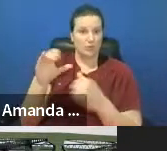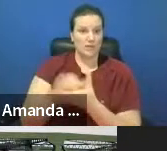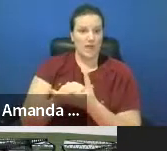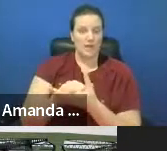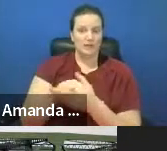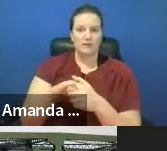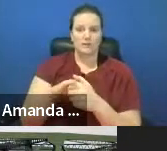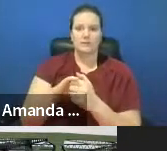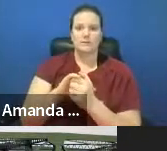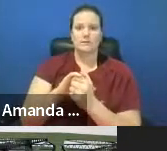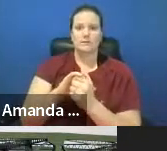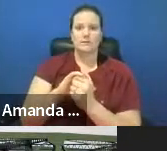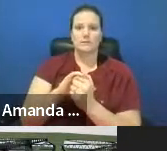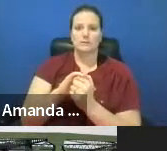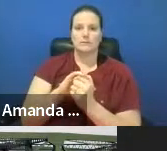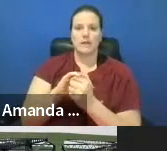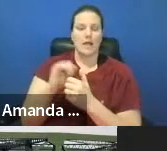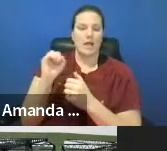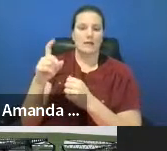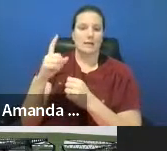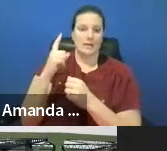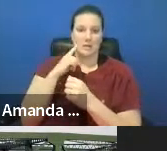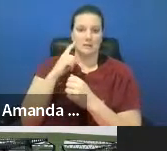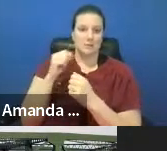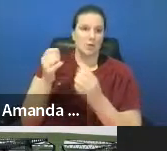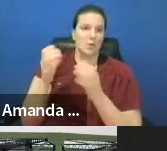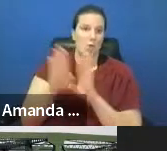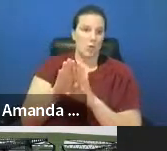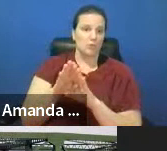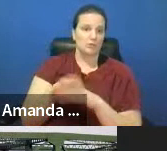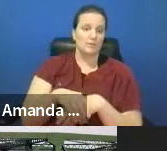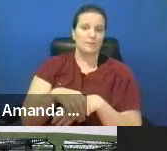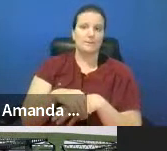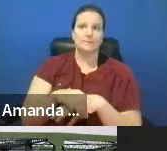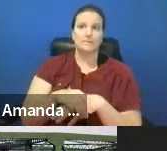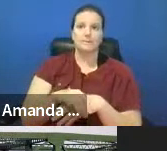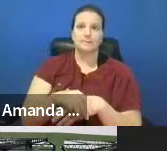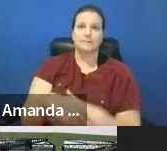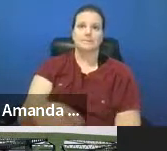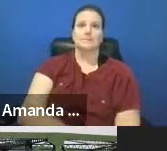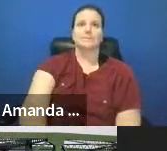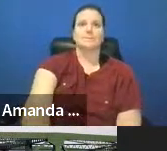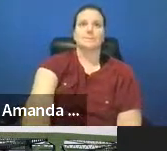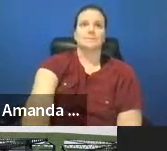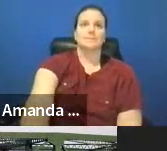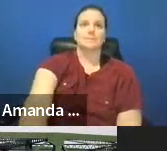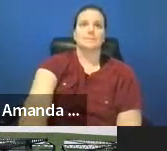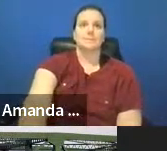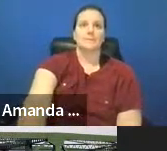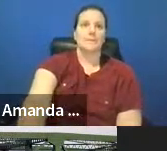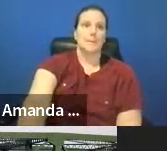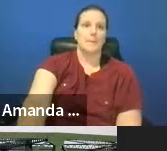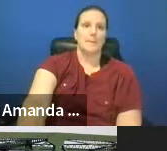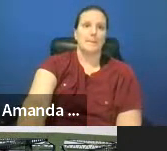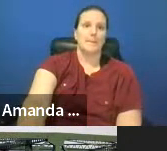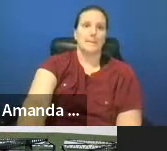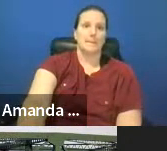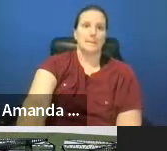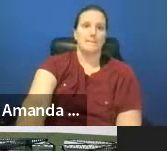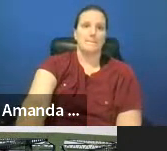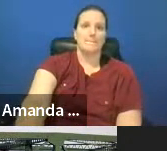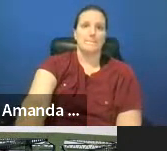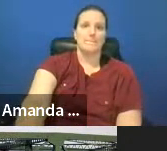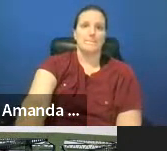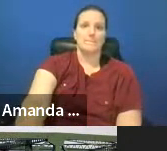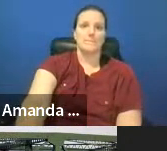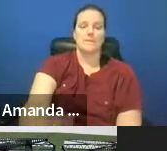then Ed, I think you can just maybe close this out. Well, I think this slide says